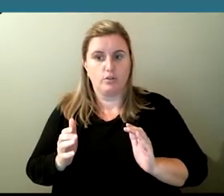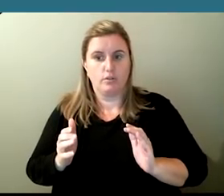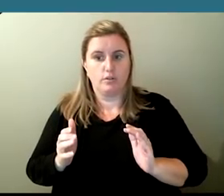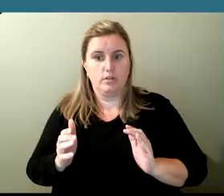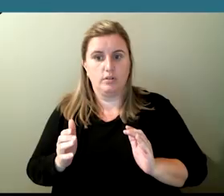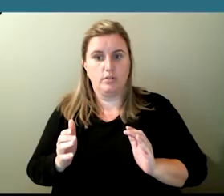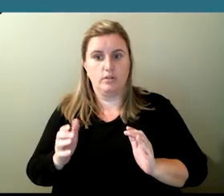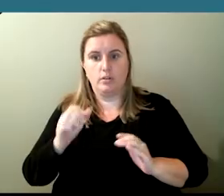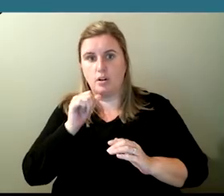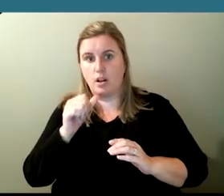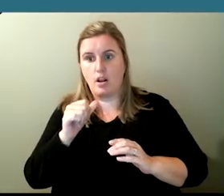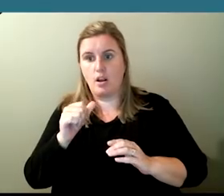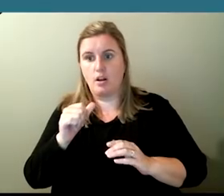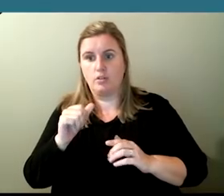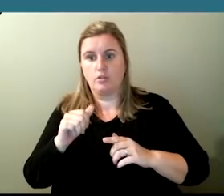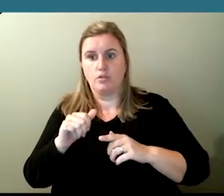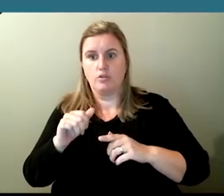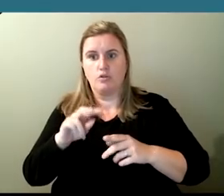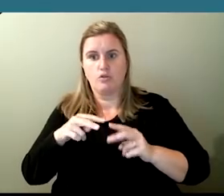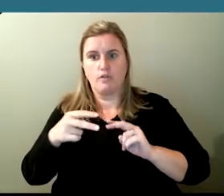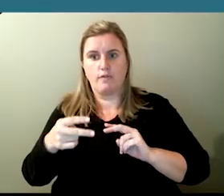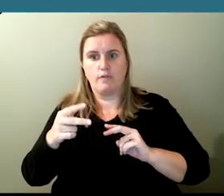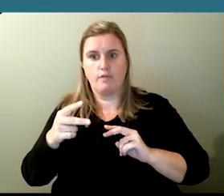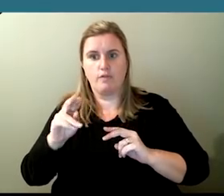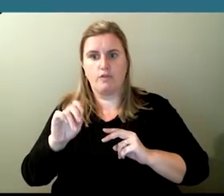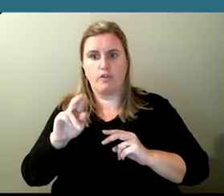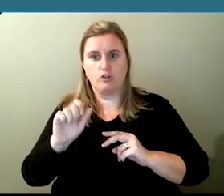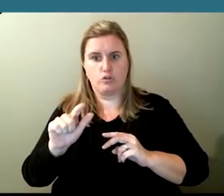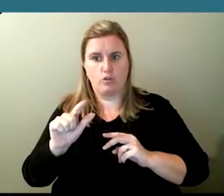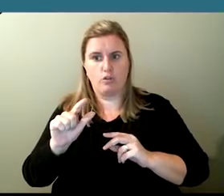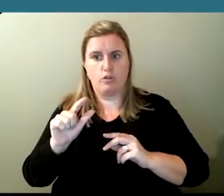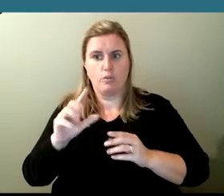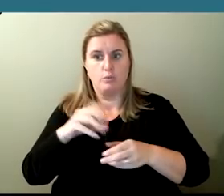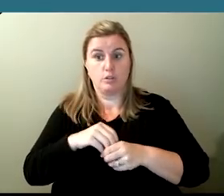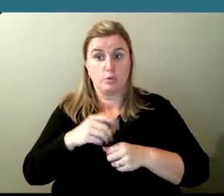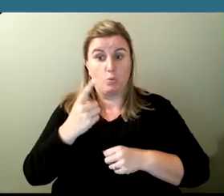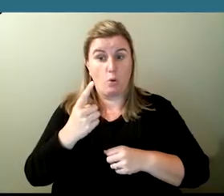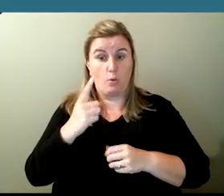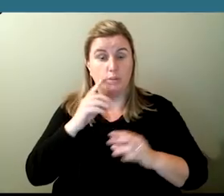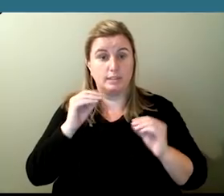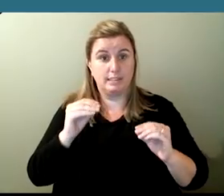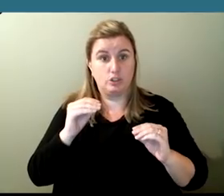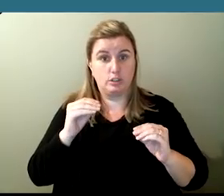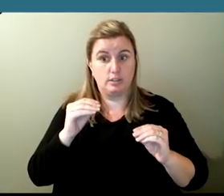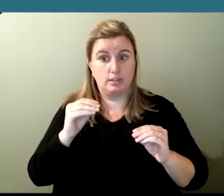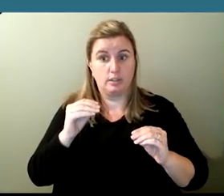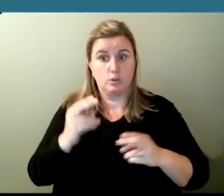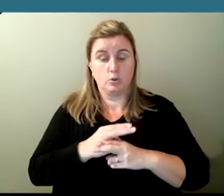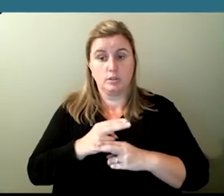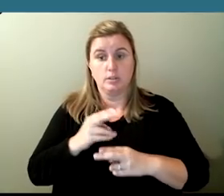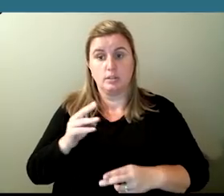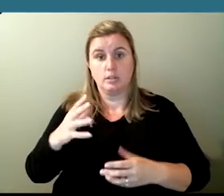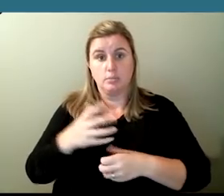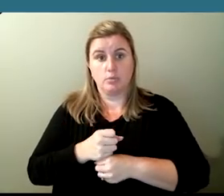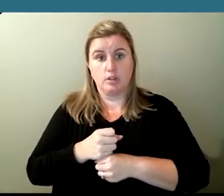non-reversible behaviors or training interventions. So specifically, participant 1 was teaching using the abbreviated